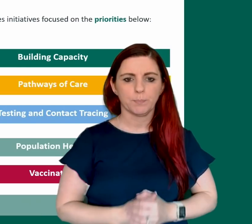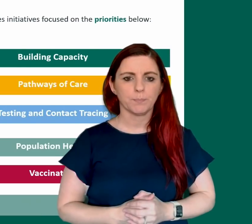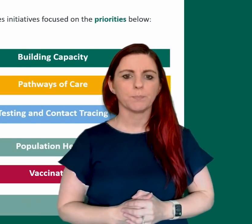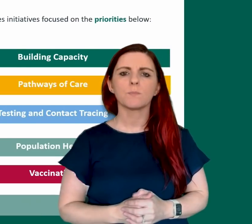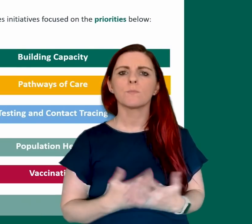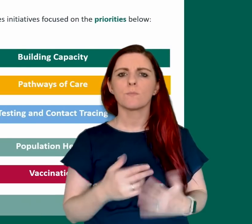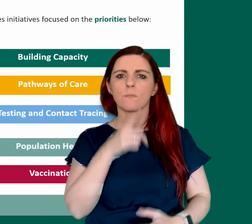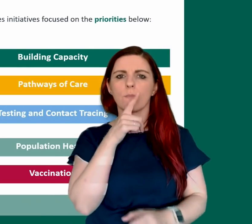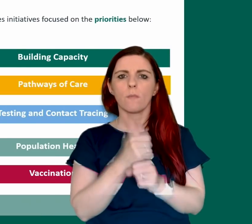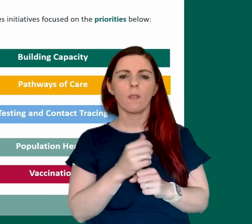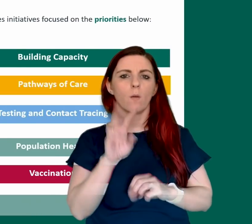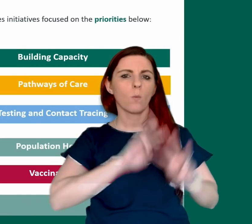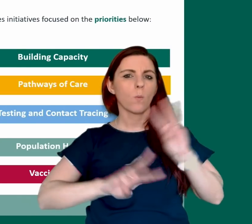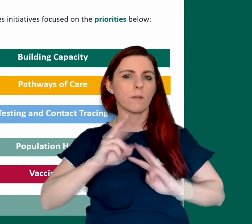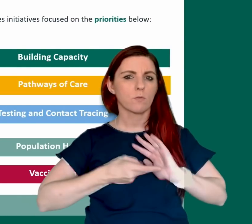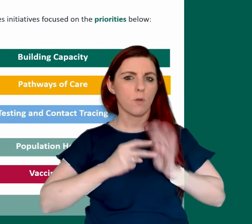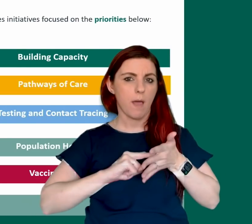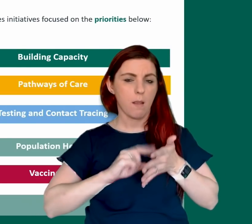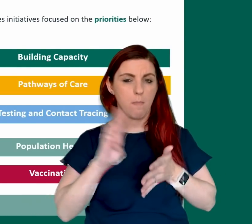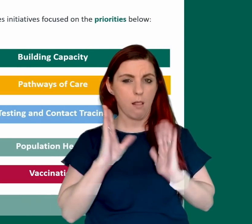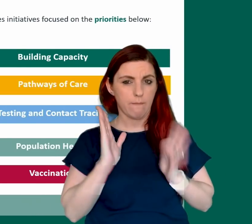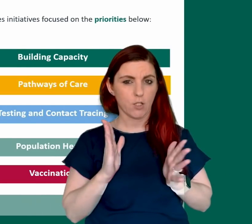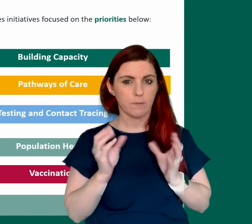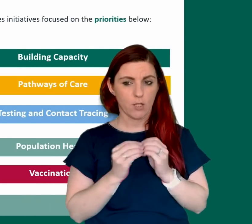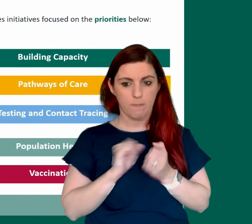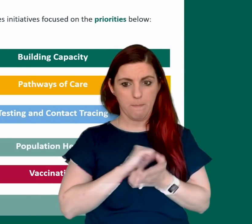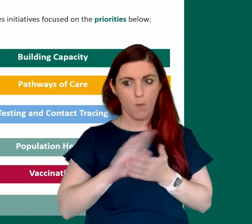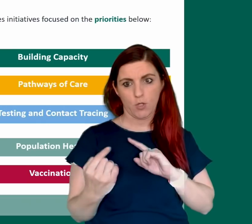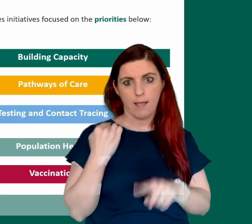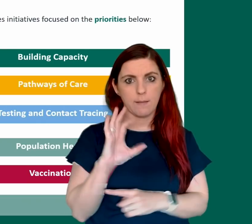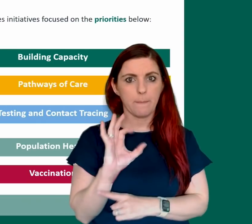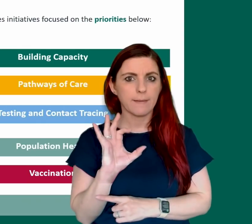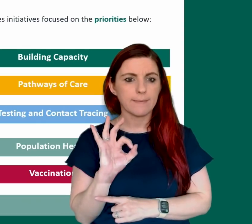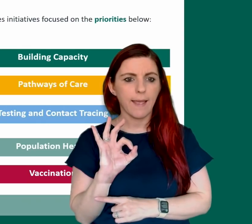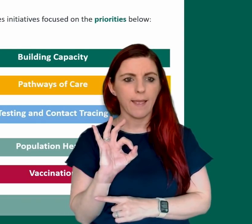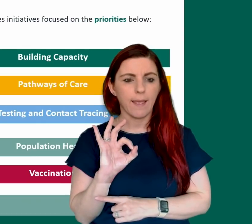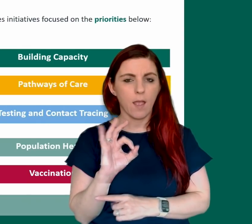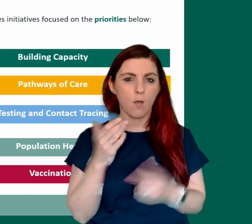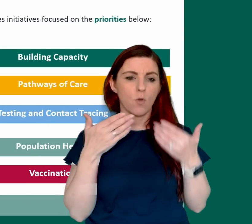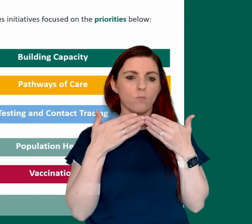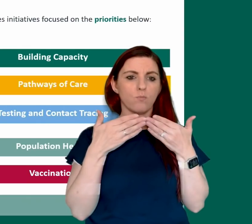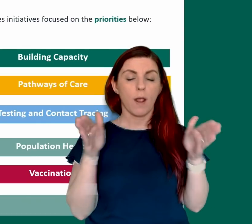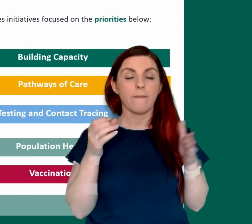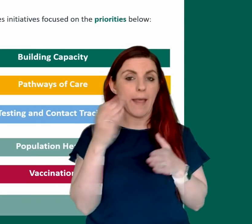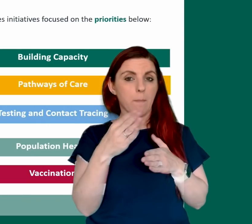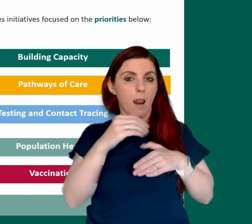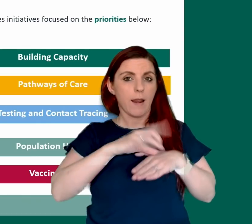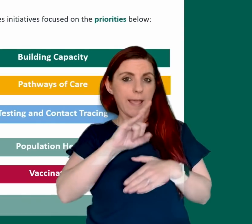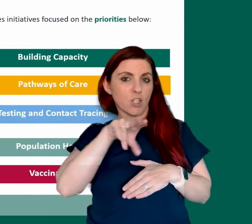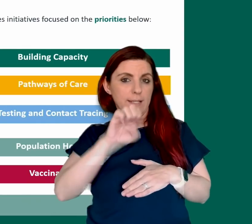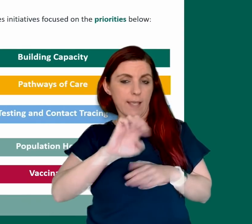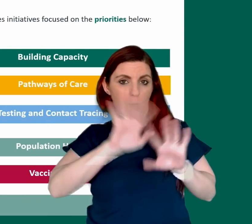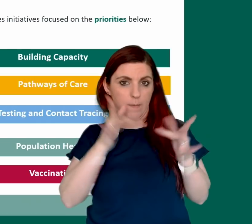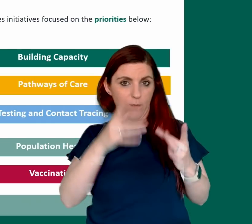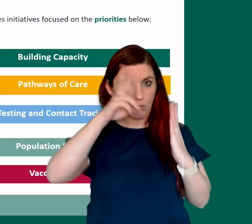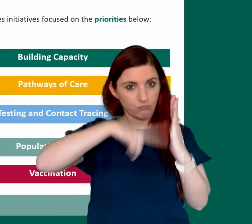In terms of the winter plan that Paul referenced, we have our plan that was published on Monday, and at a high level it is on the HSE website for anybody who wants to read the